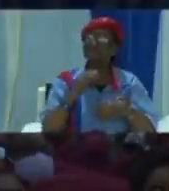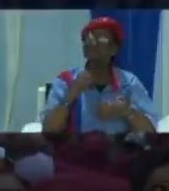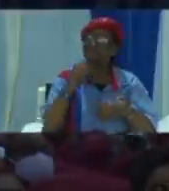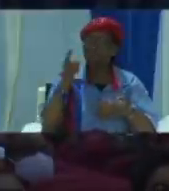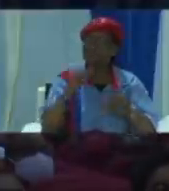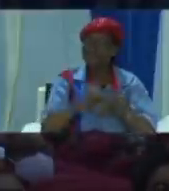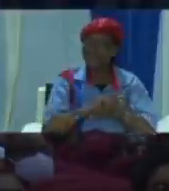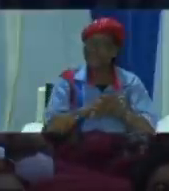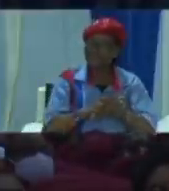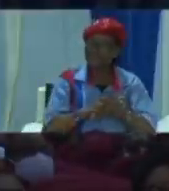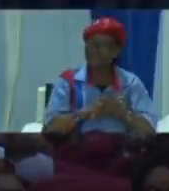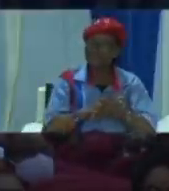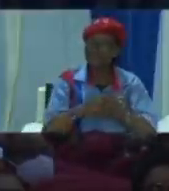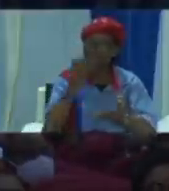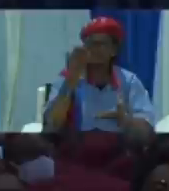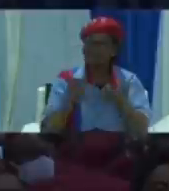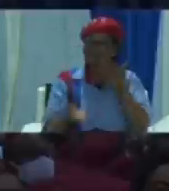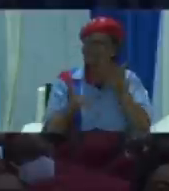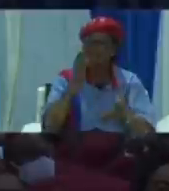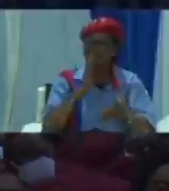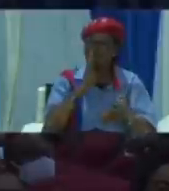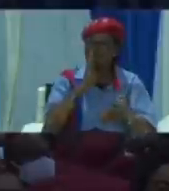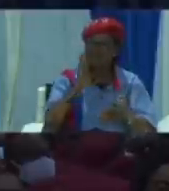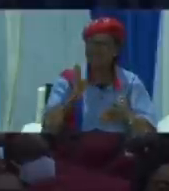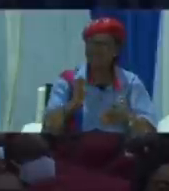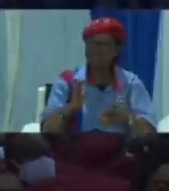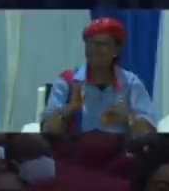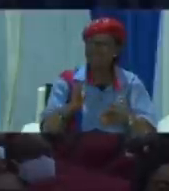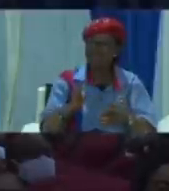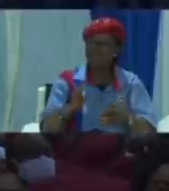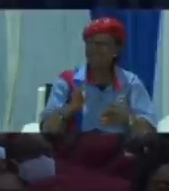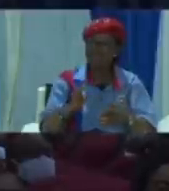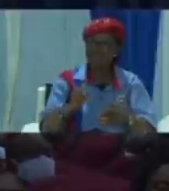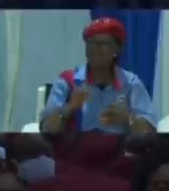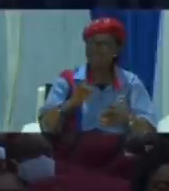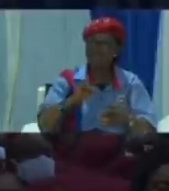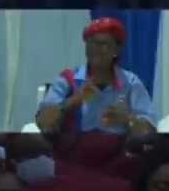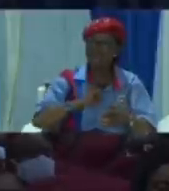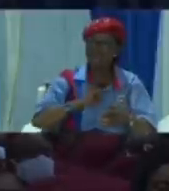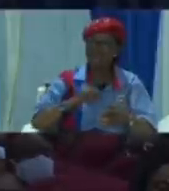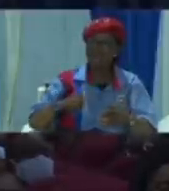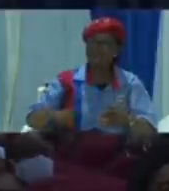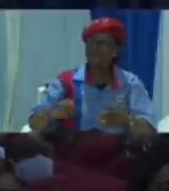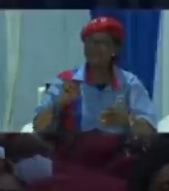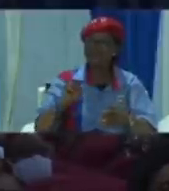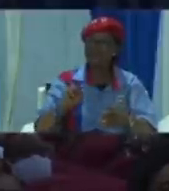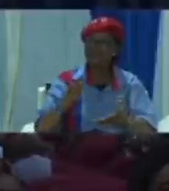now maybe I should stop the Ewi. Ah.